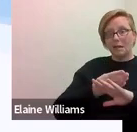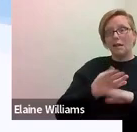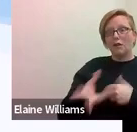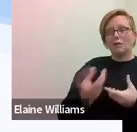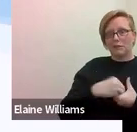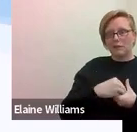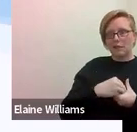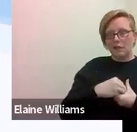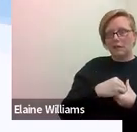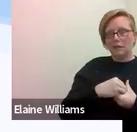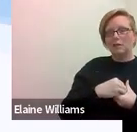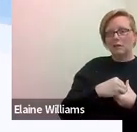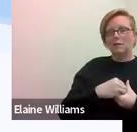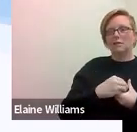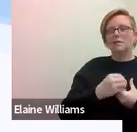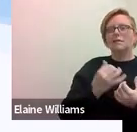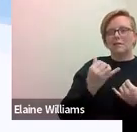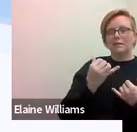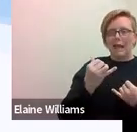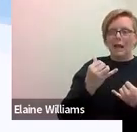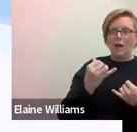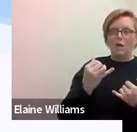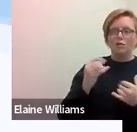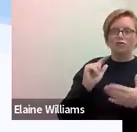autism. He's a young man now. And